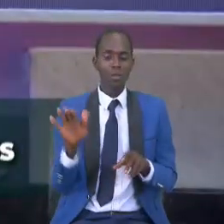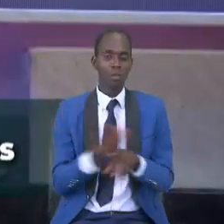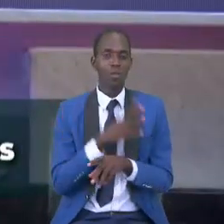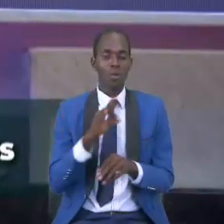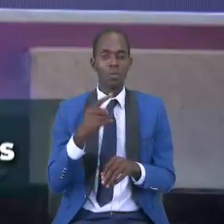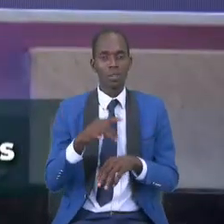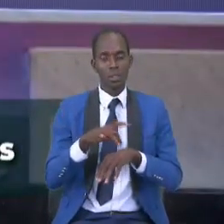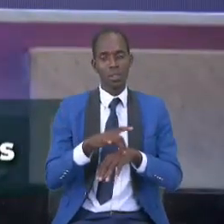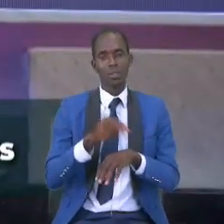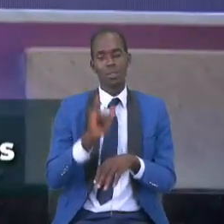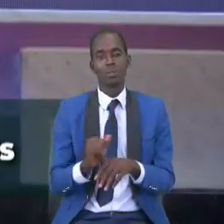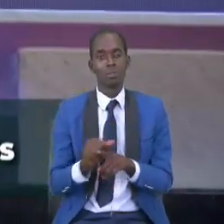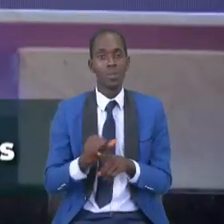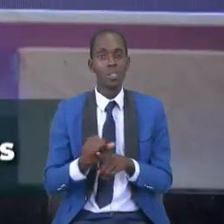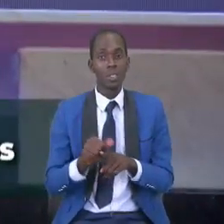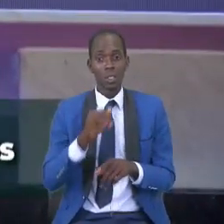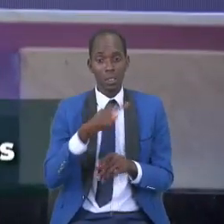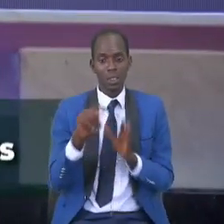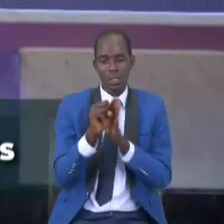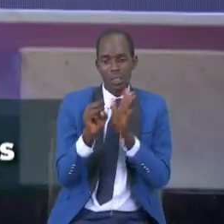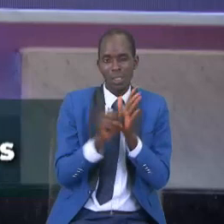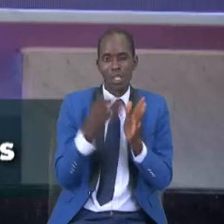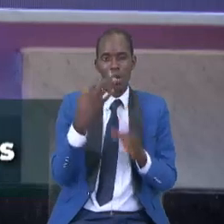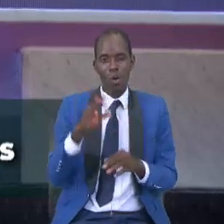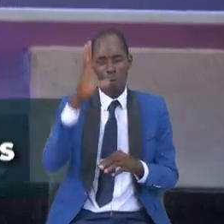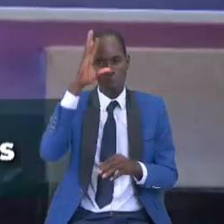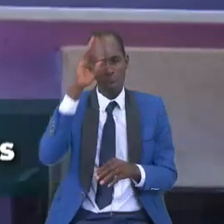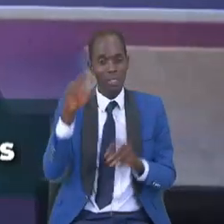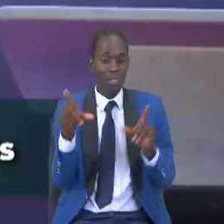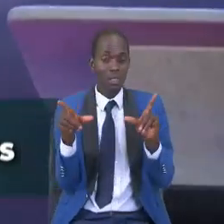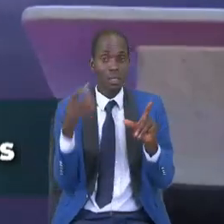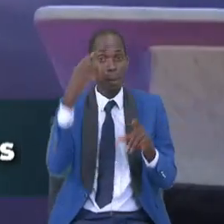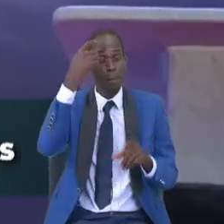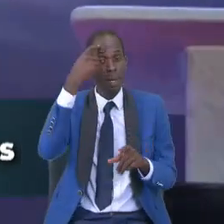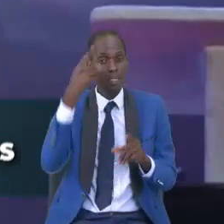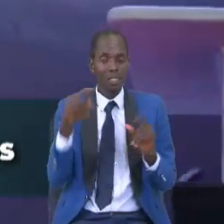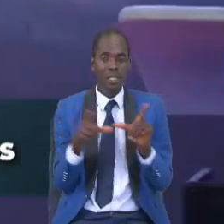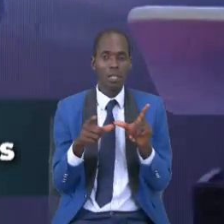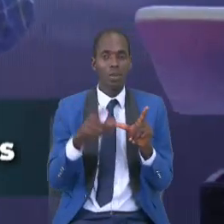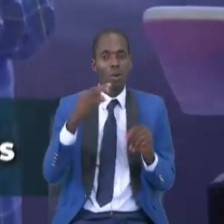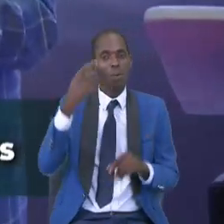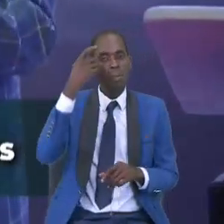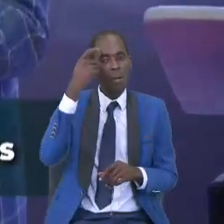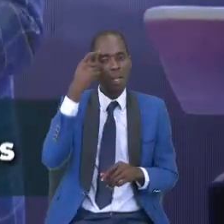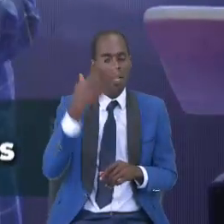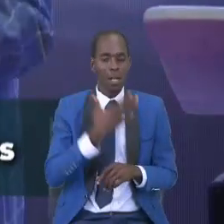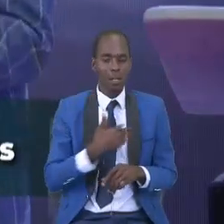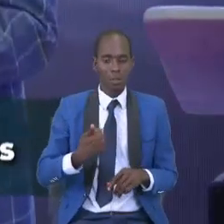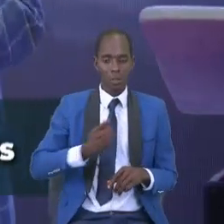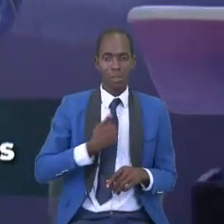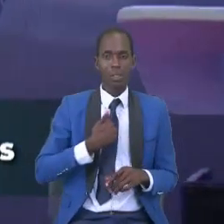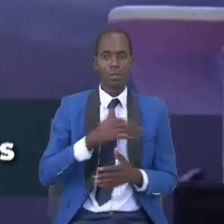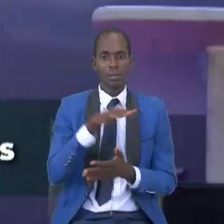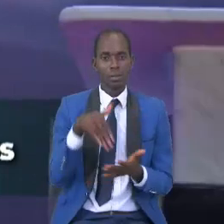state of mind, the state of spirituality, the state and the self-centeredness of carnal servants.